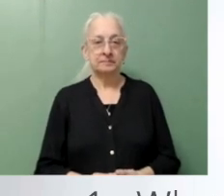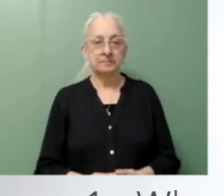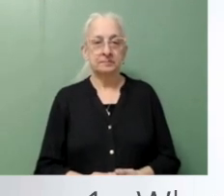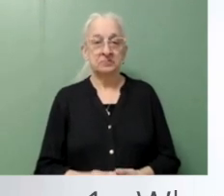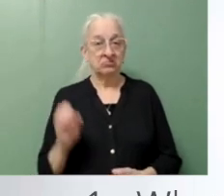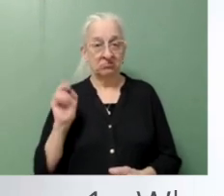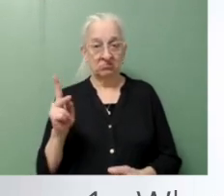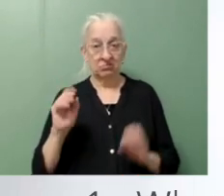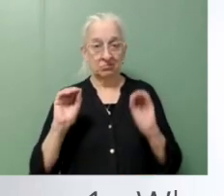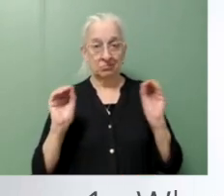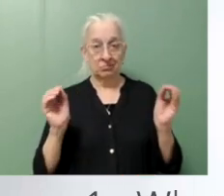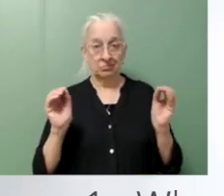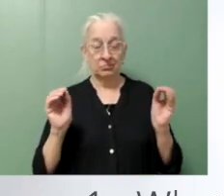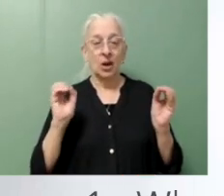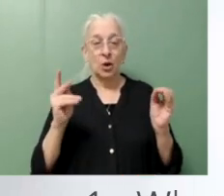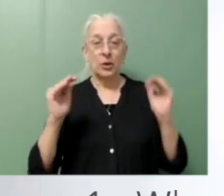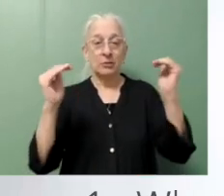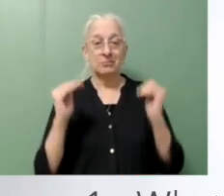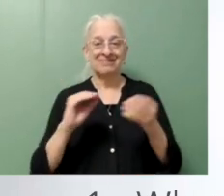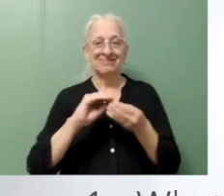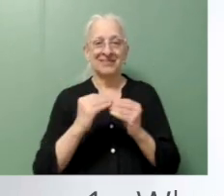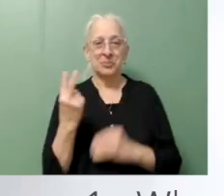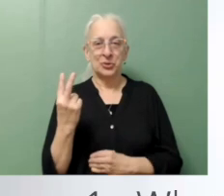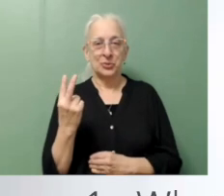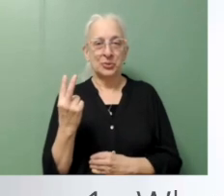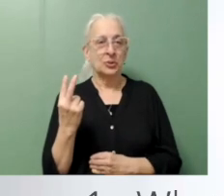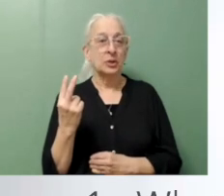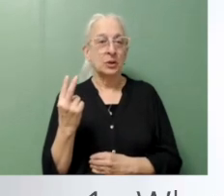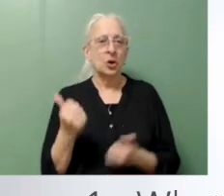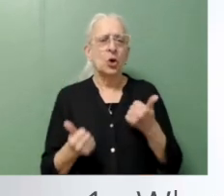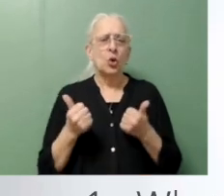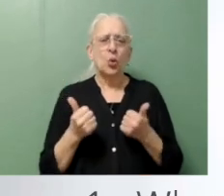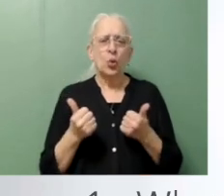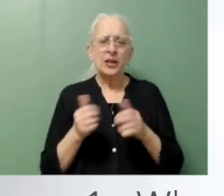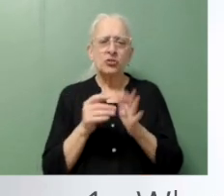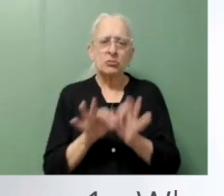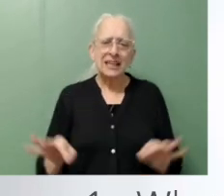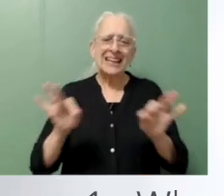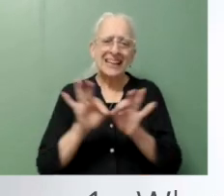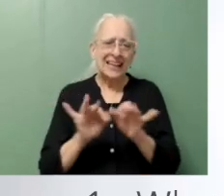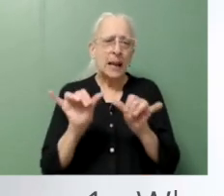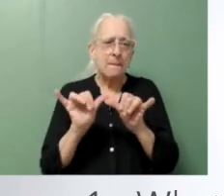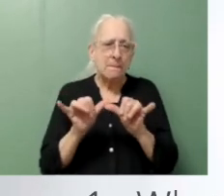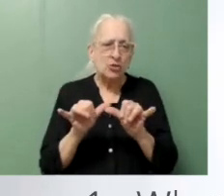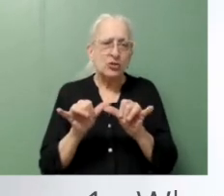Okay, if there are none, we'll go to number 2. What key metrics and impacts do you